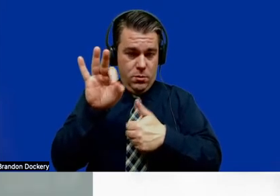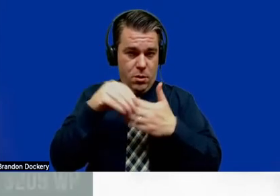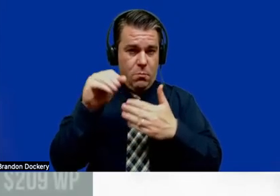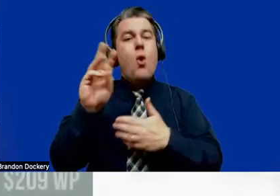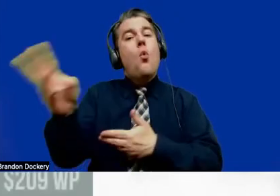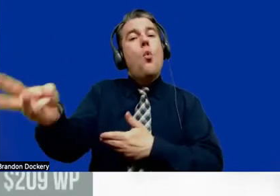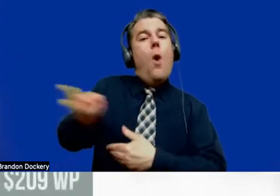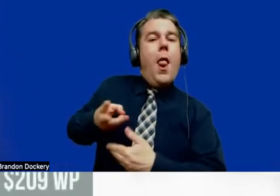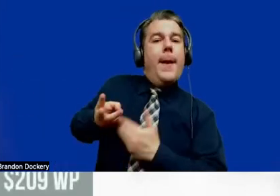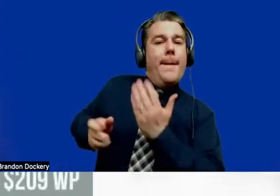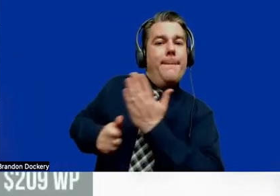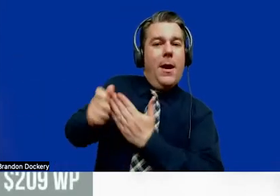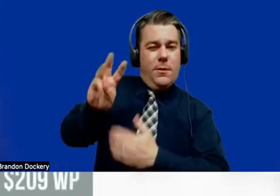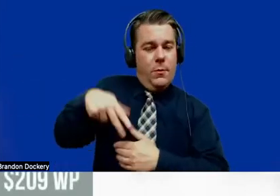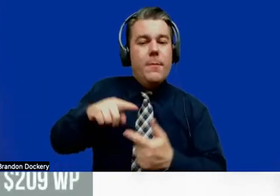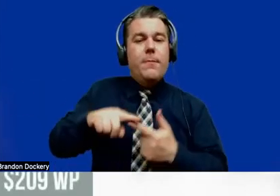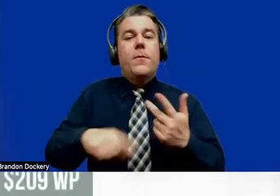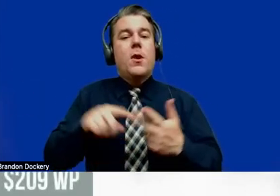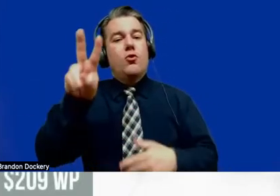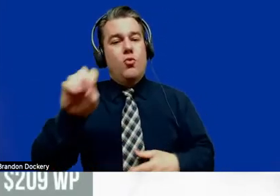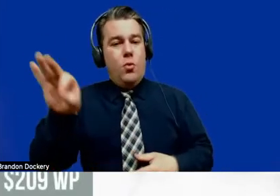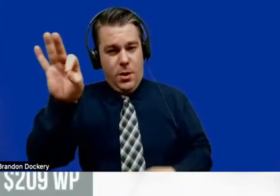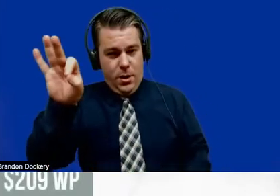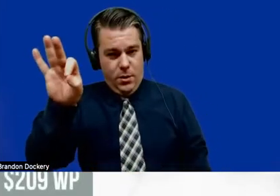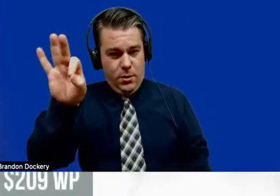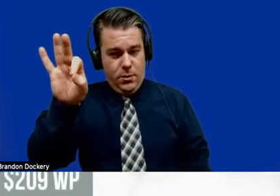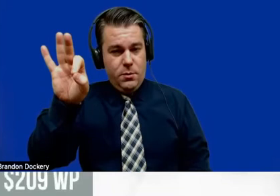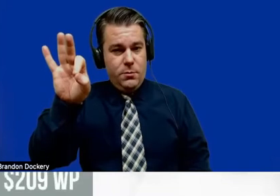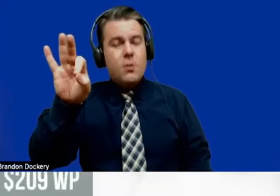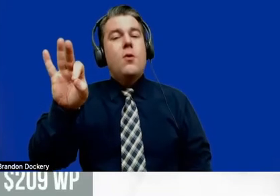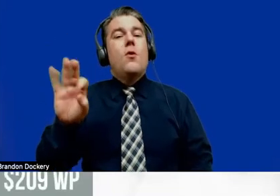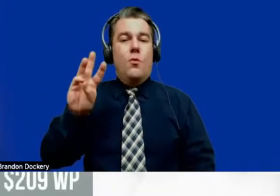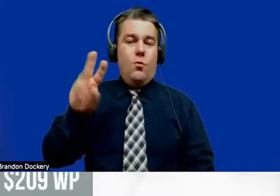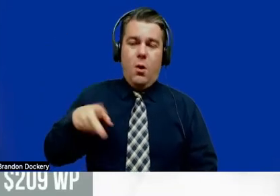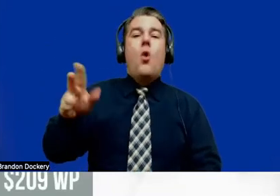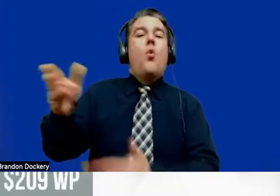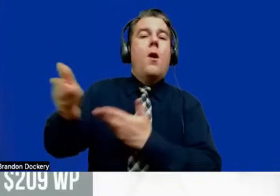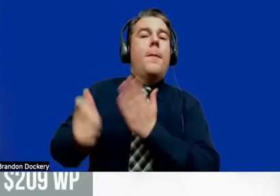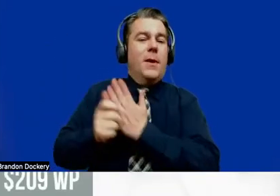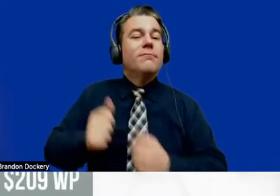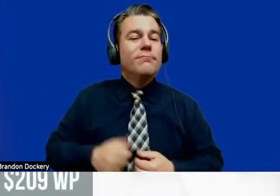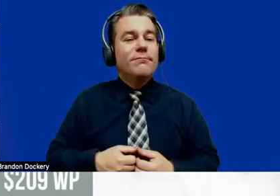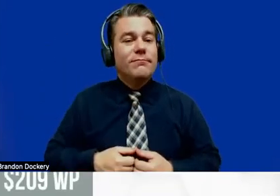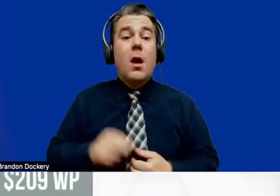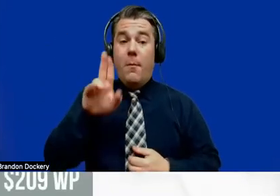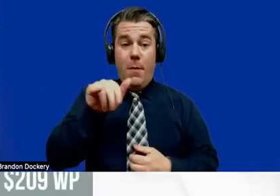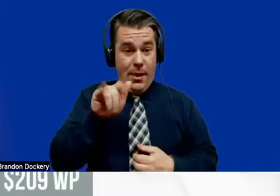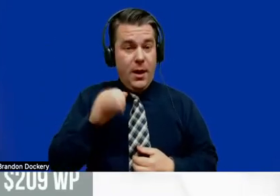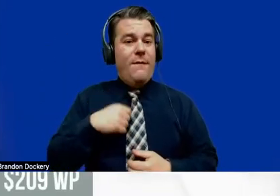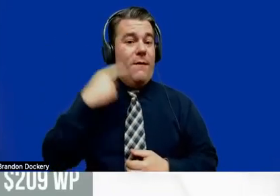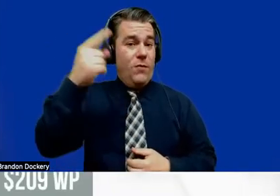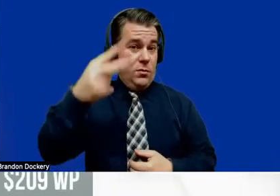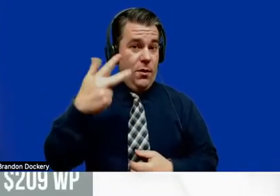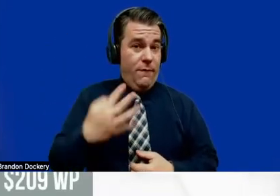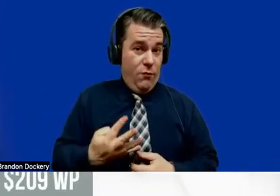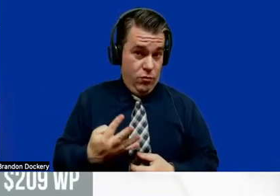pack, and a $209 WP or welcome pack. And we can see in the upline column, there's first, second, third, and